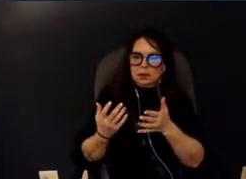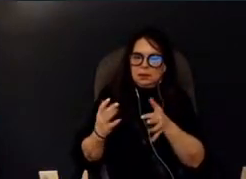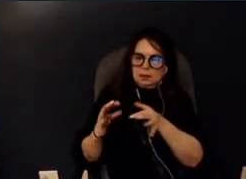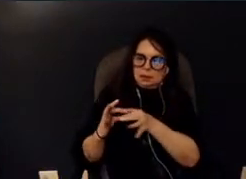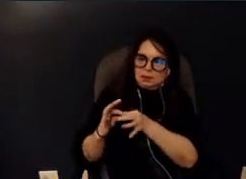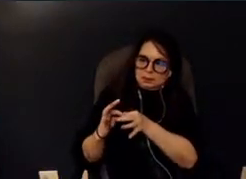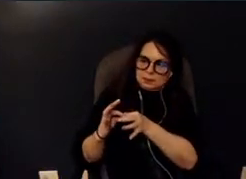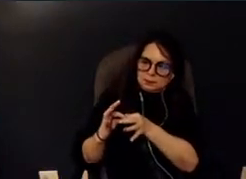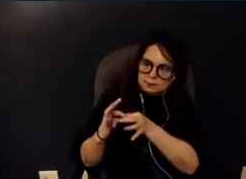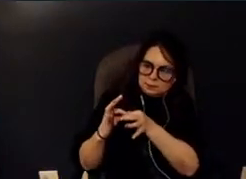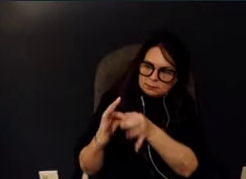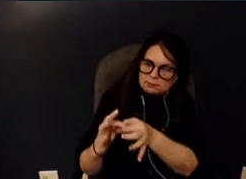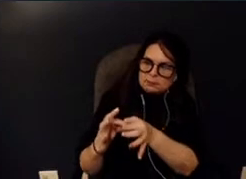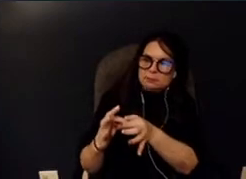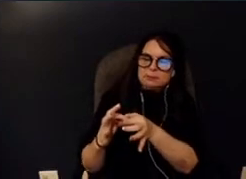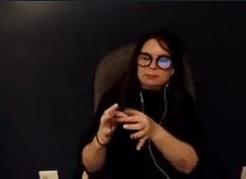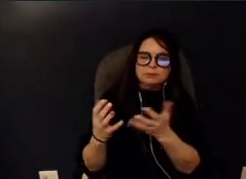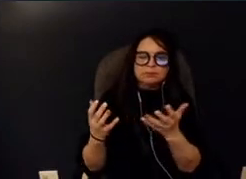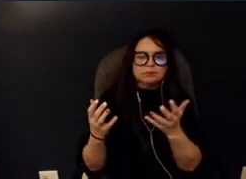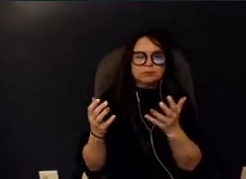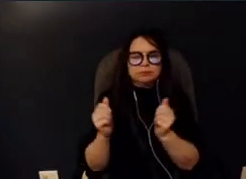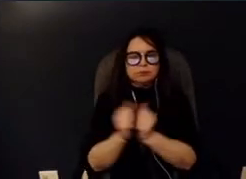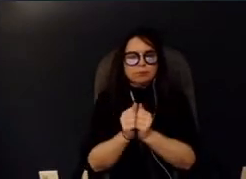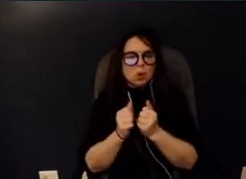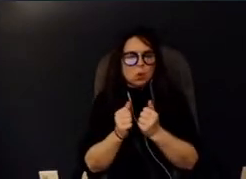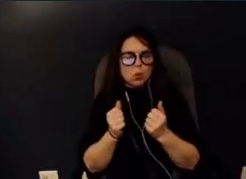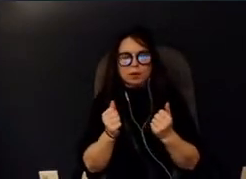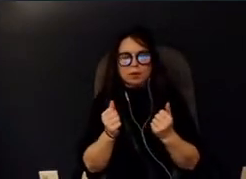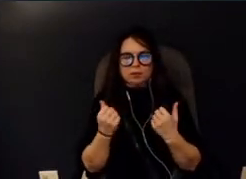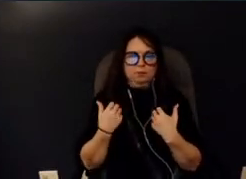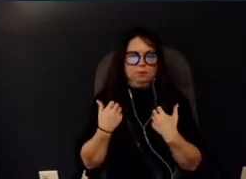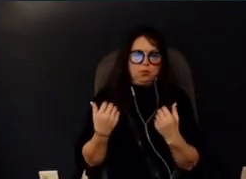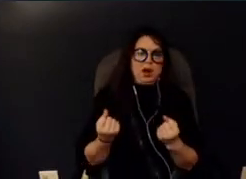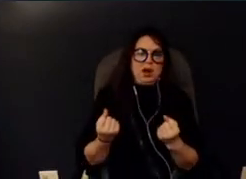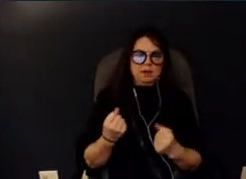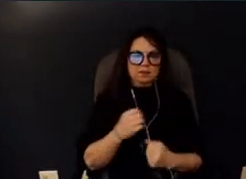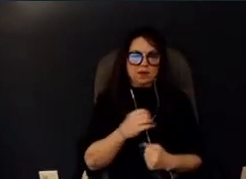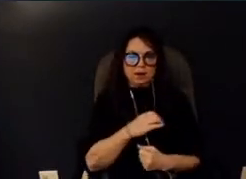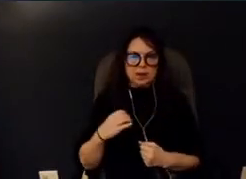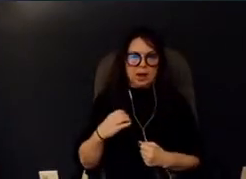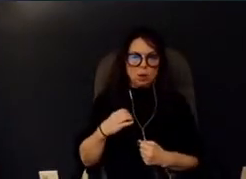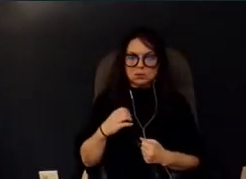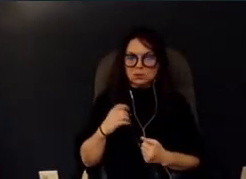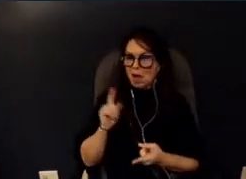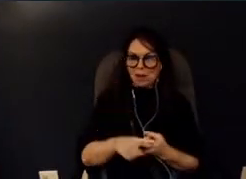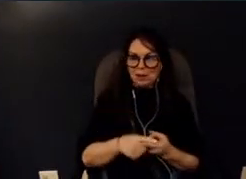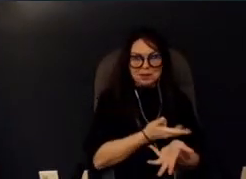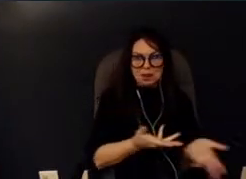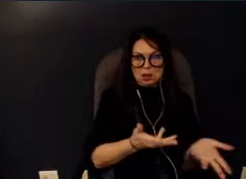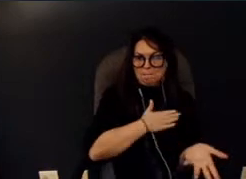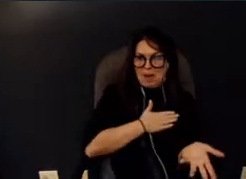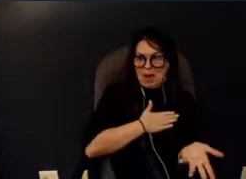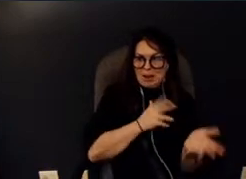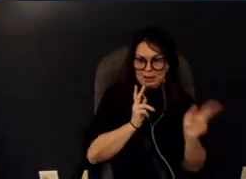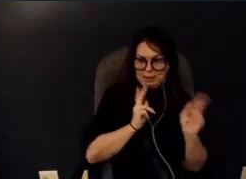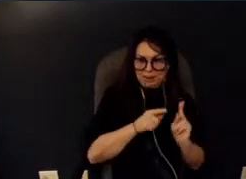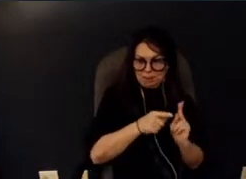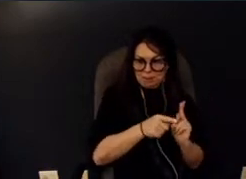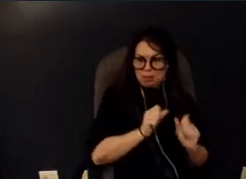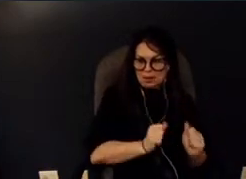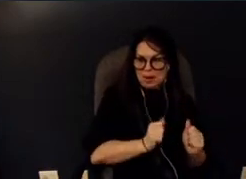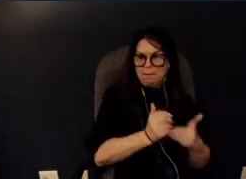brave council colleagues on this call until my people can move along and until they